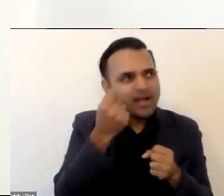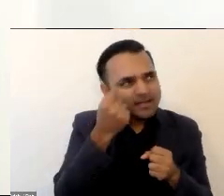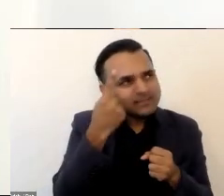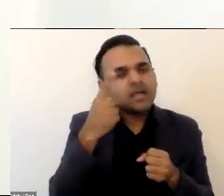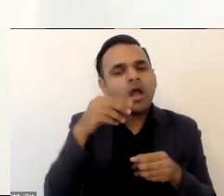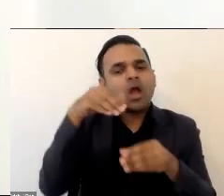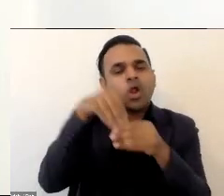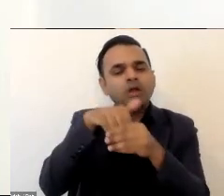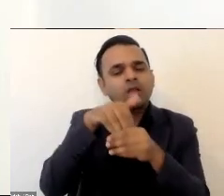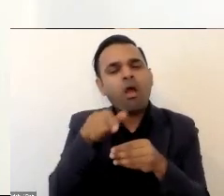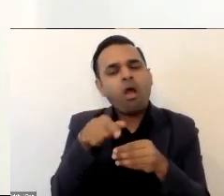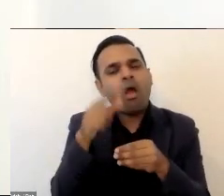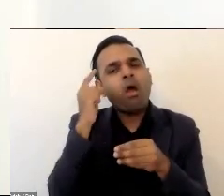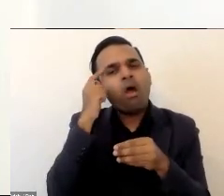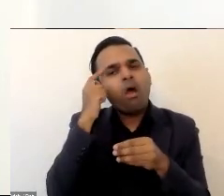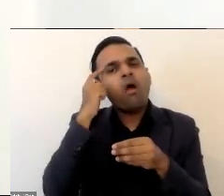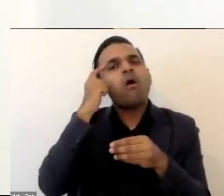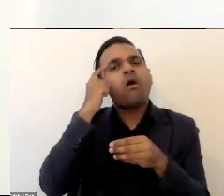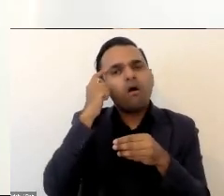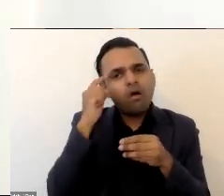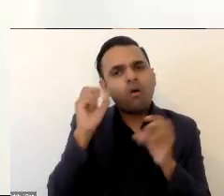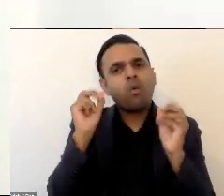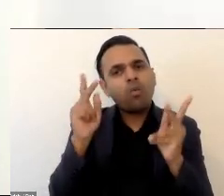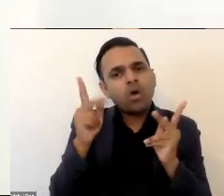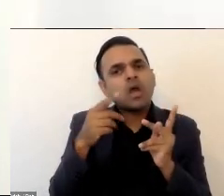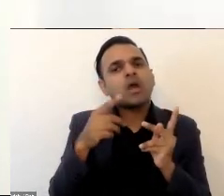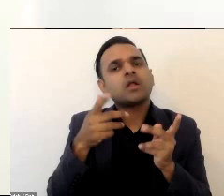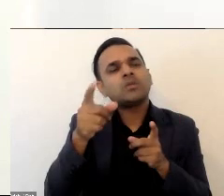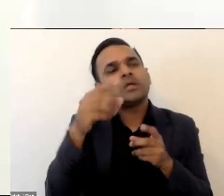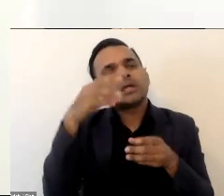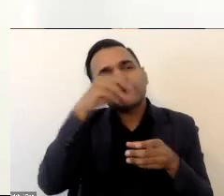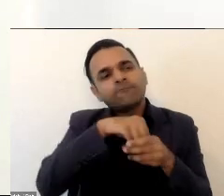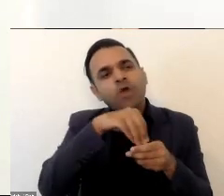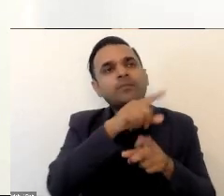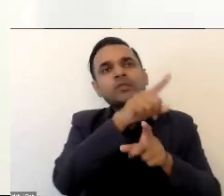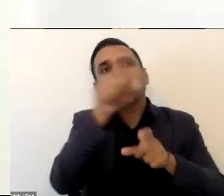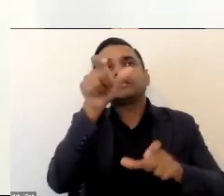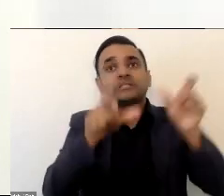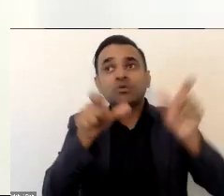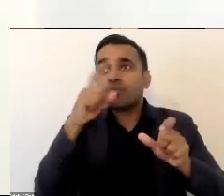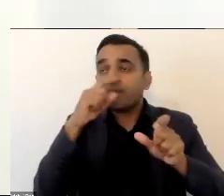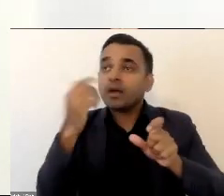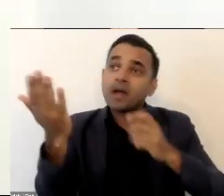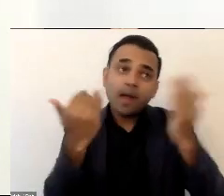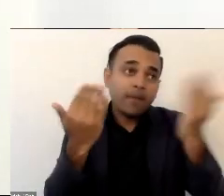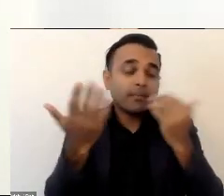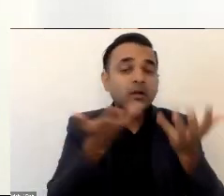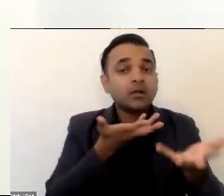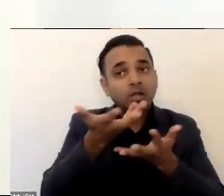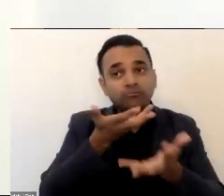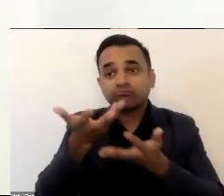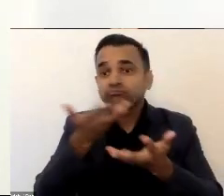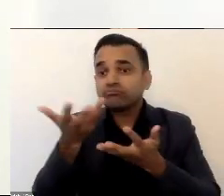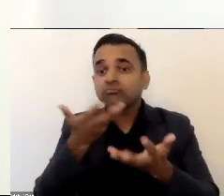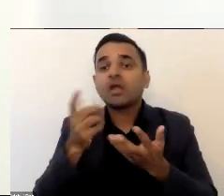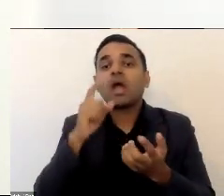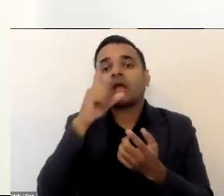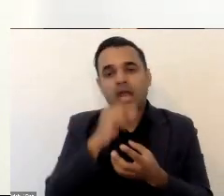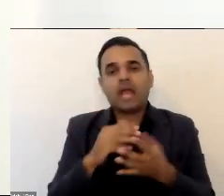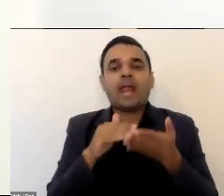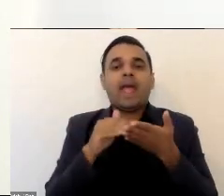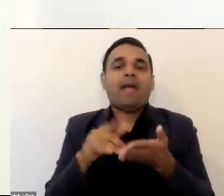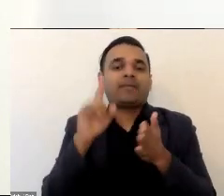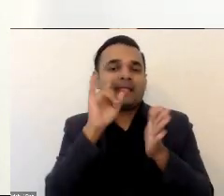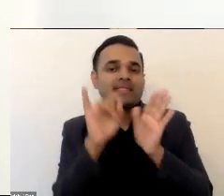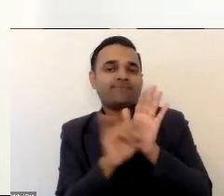issues in the design, the use, and especially the monitoring phases. So it's important to think about how these are actually